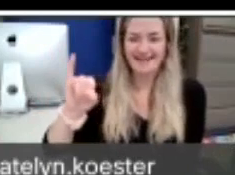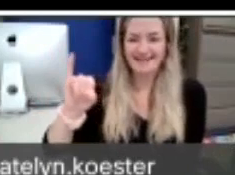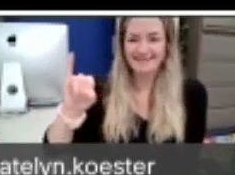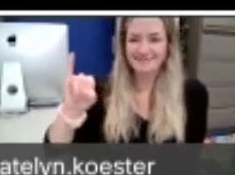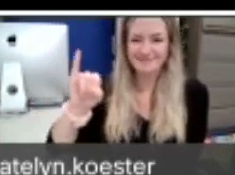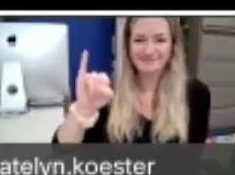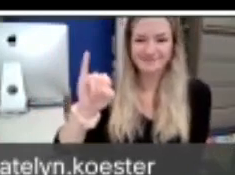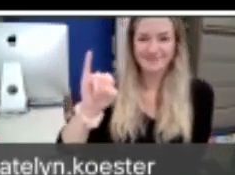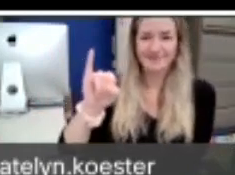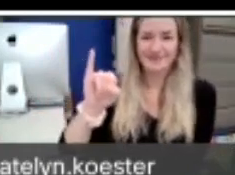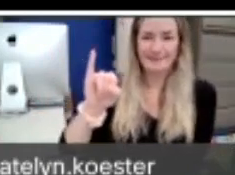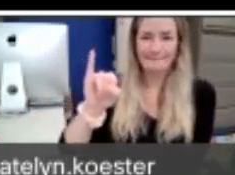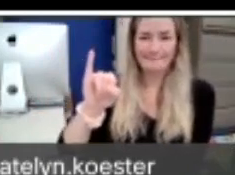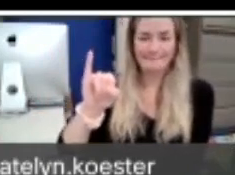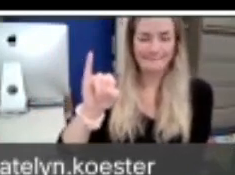I.